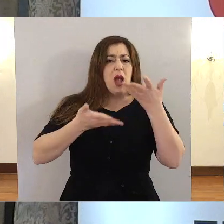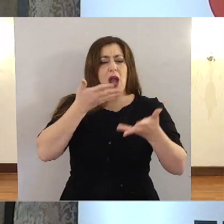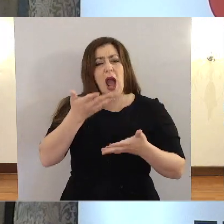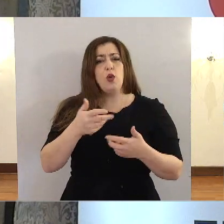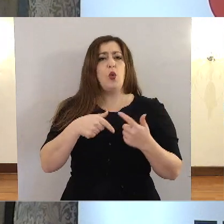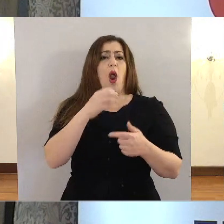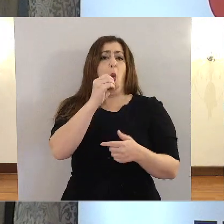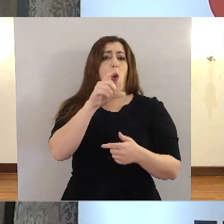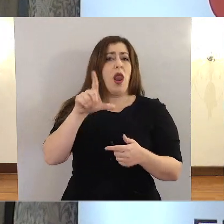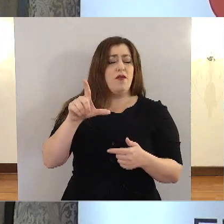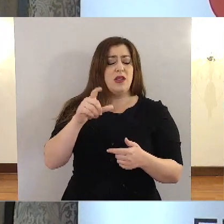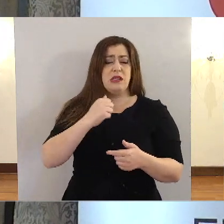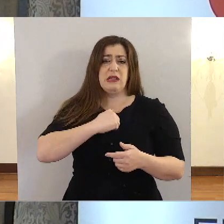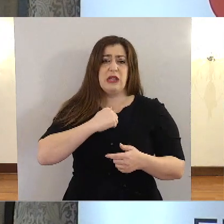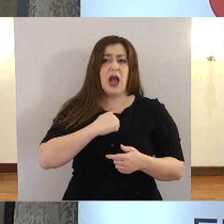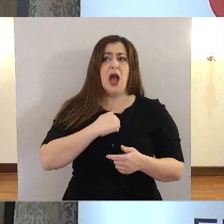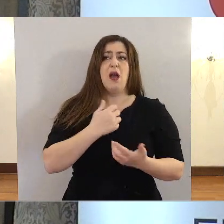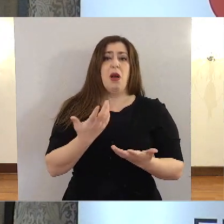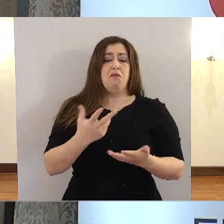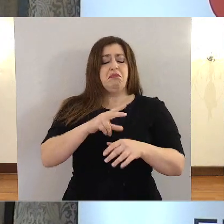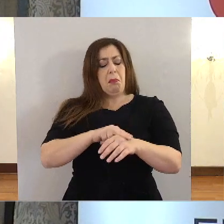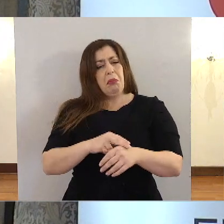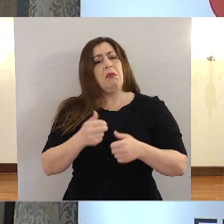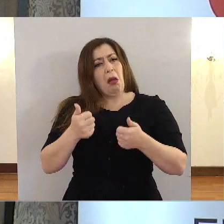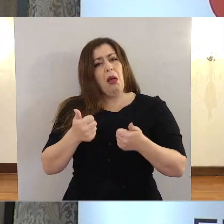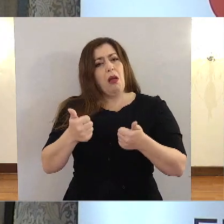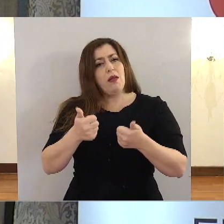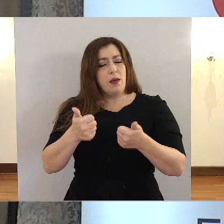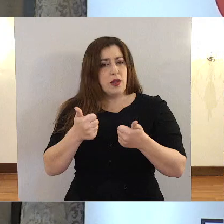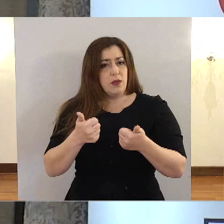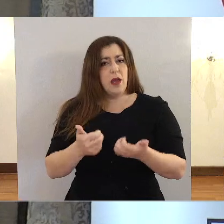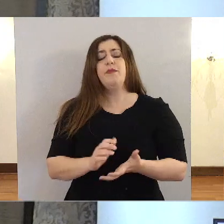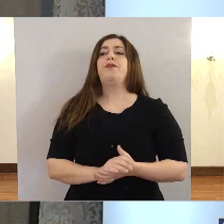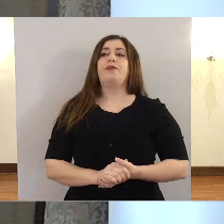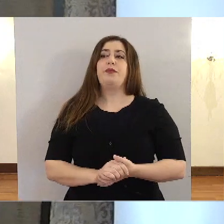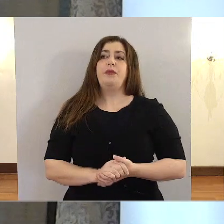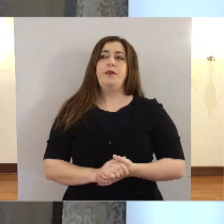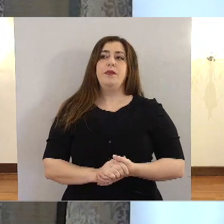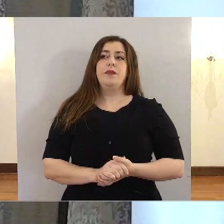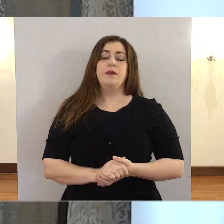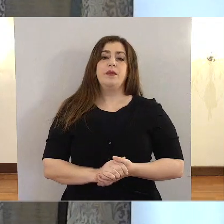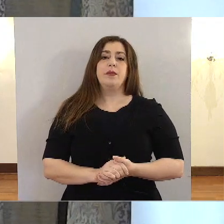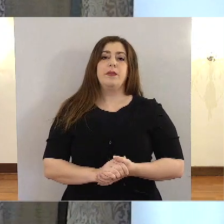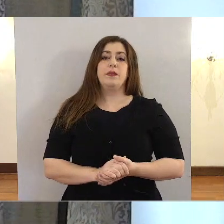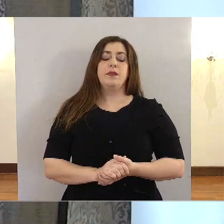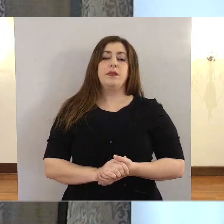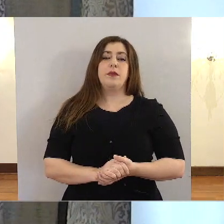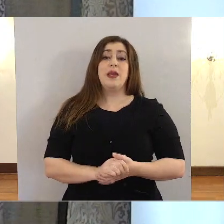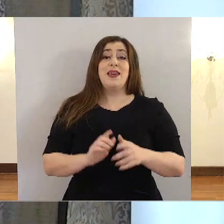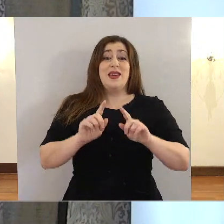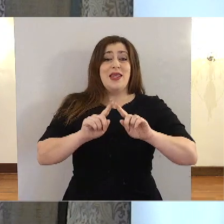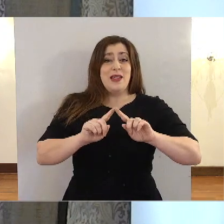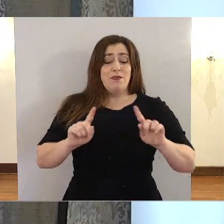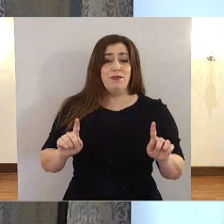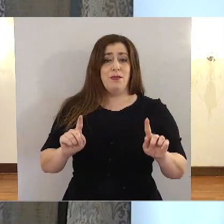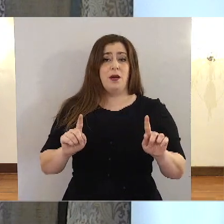course. And he was very warm, very kind, very thoughtful, and whatnot. As soon as she